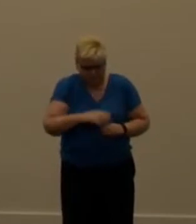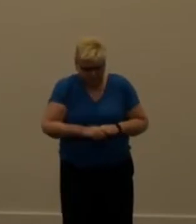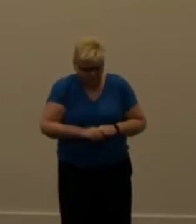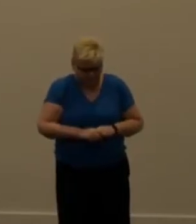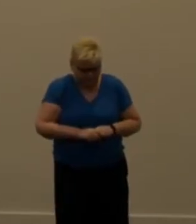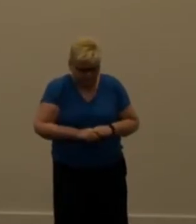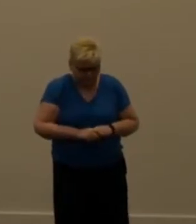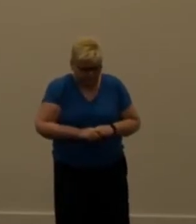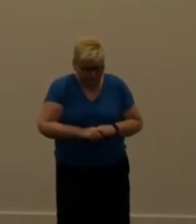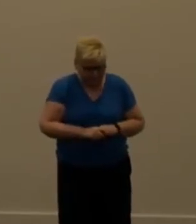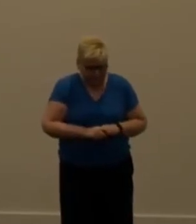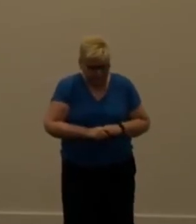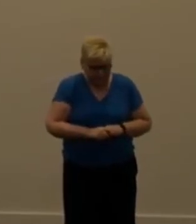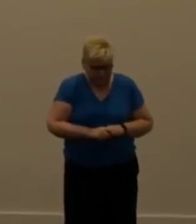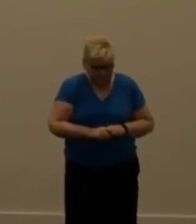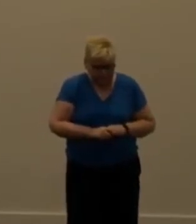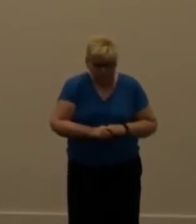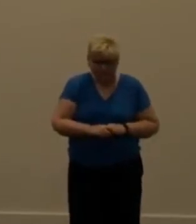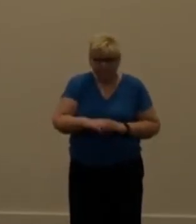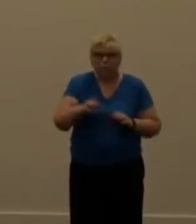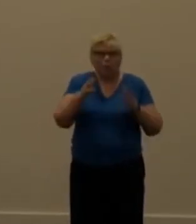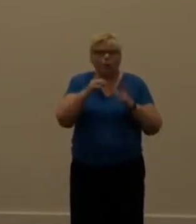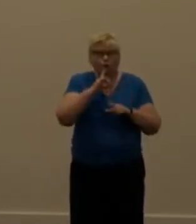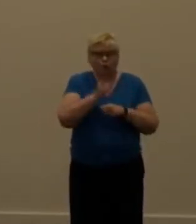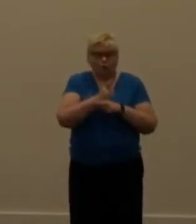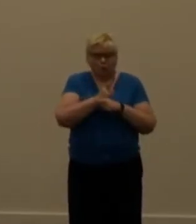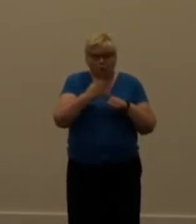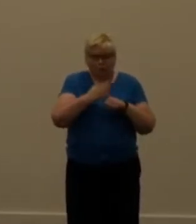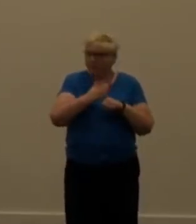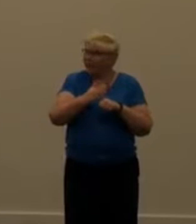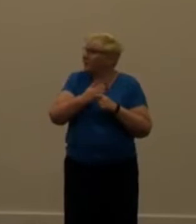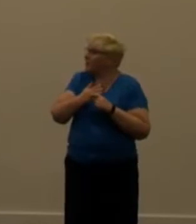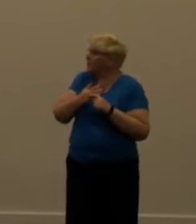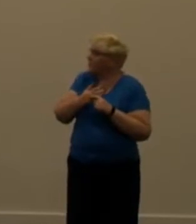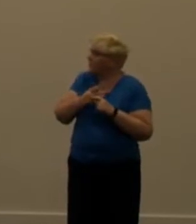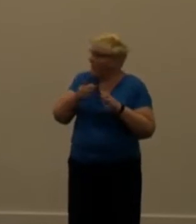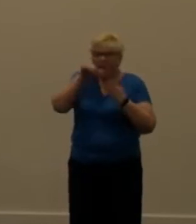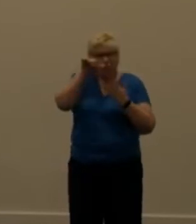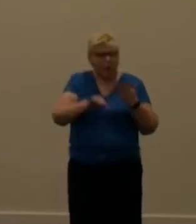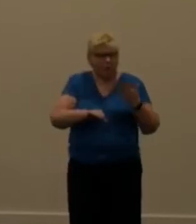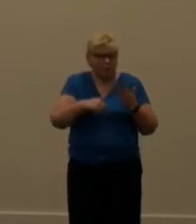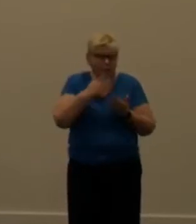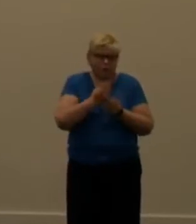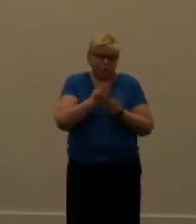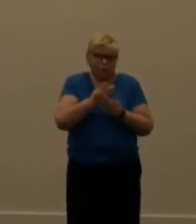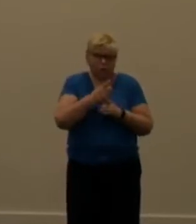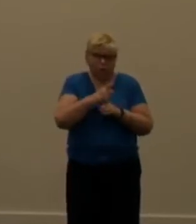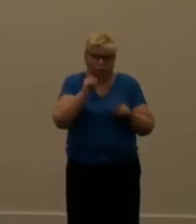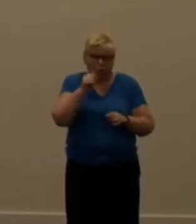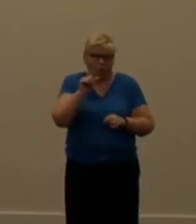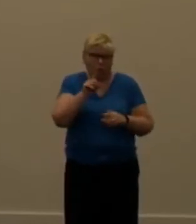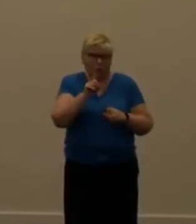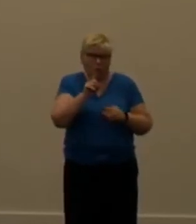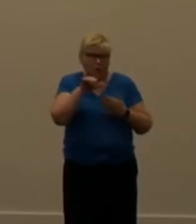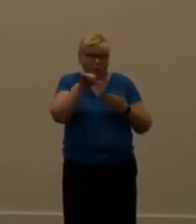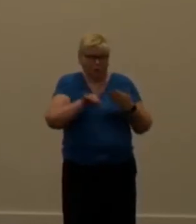Just to give you a bit the idea of the agenda, we're going to talk about first Azure DevOps. So I'm sure many of you already know Azure DevOps, but I